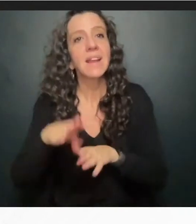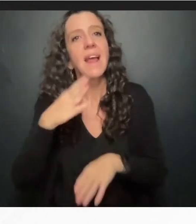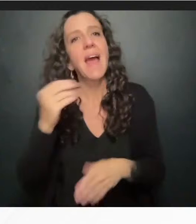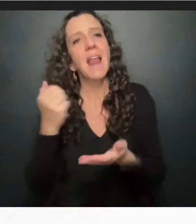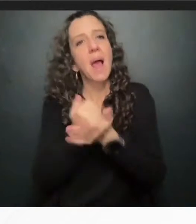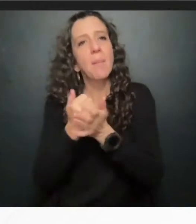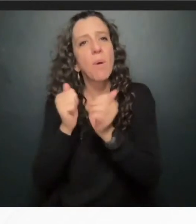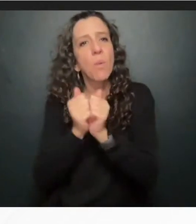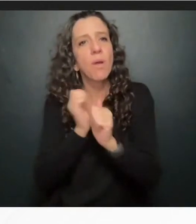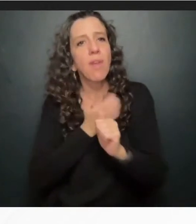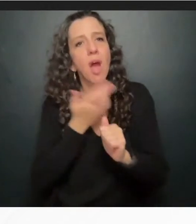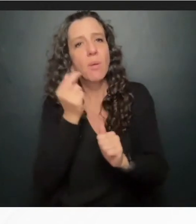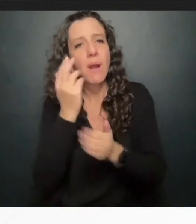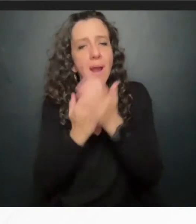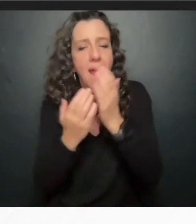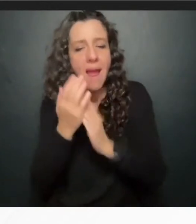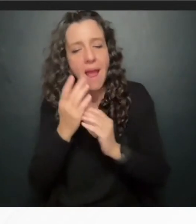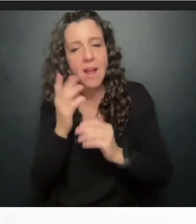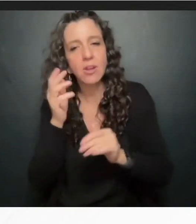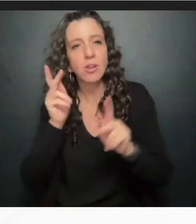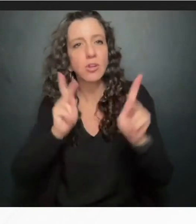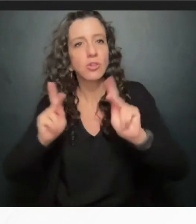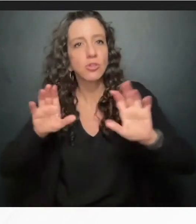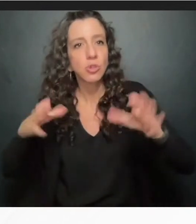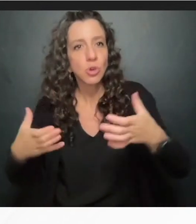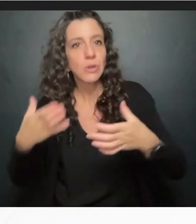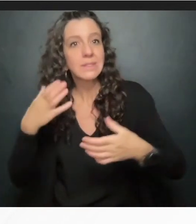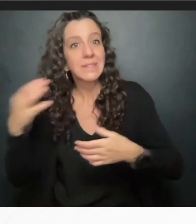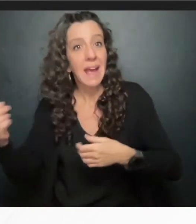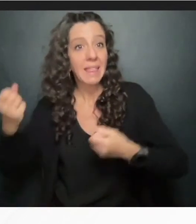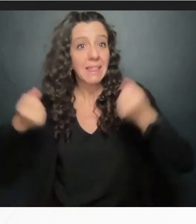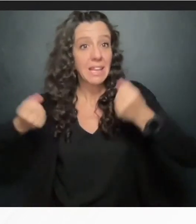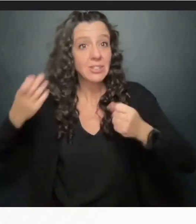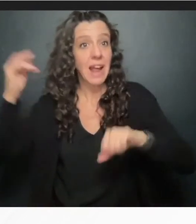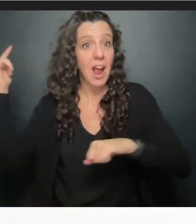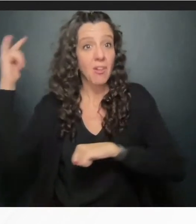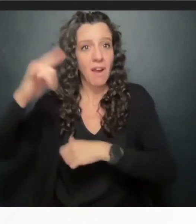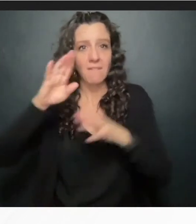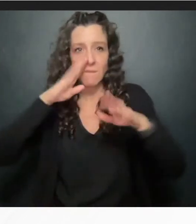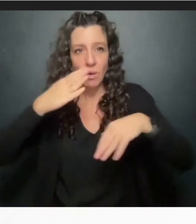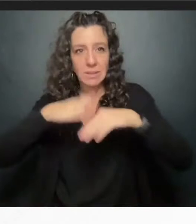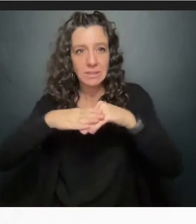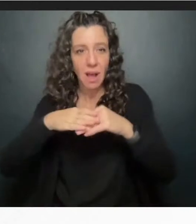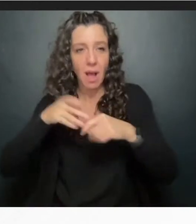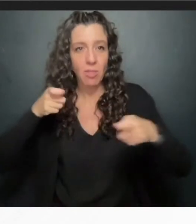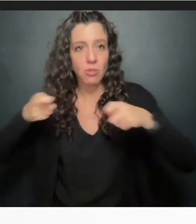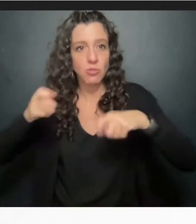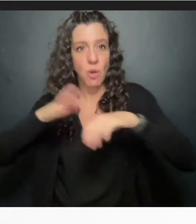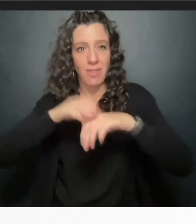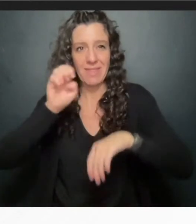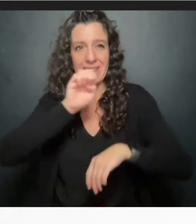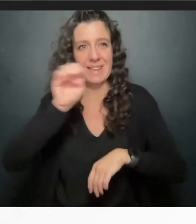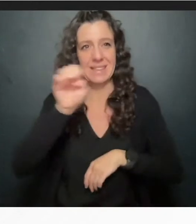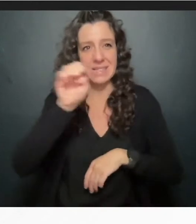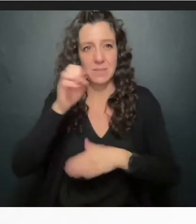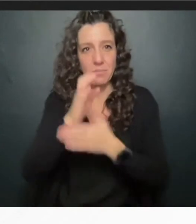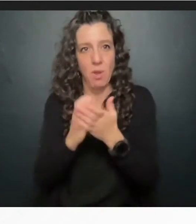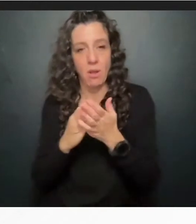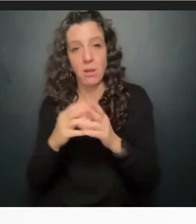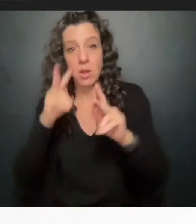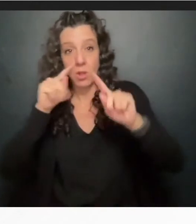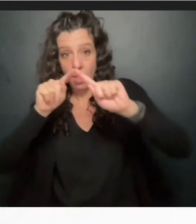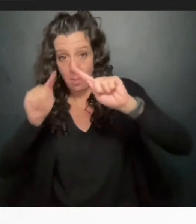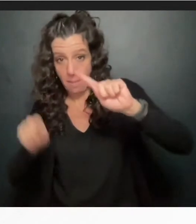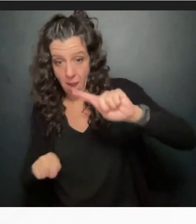on the perimeter control on the east end of the fire. As we look towards the bottom and going along Malibu proper to where we